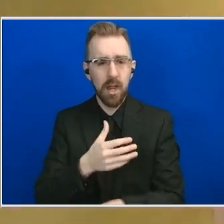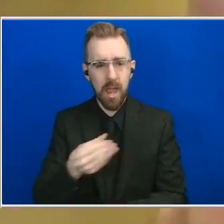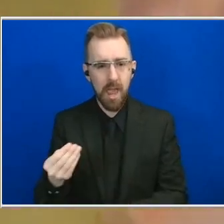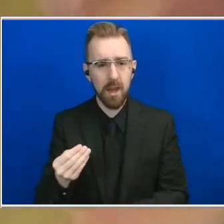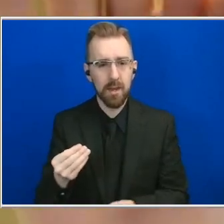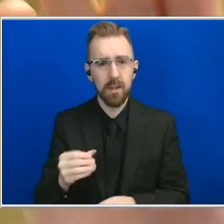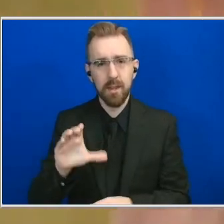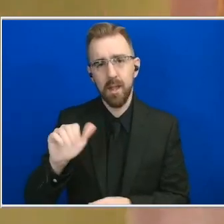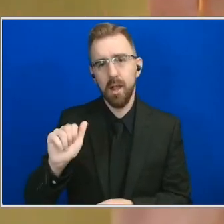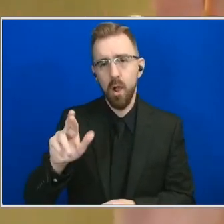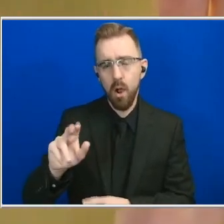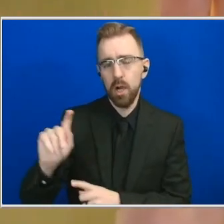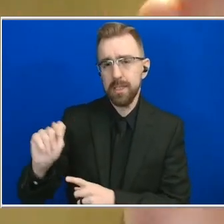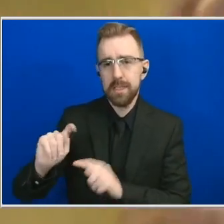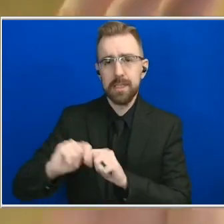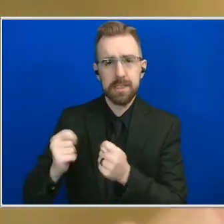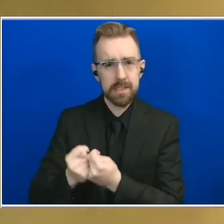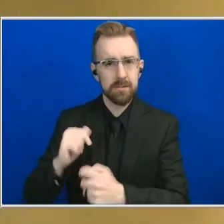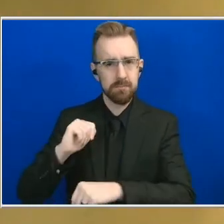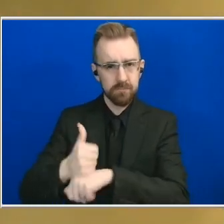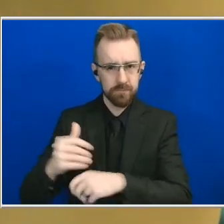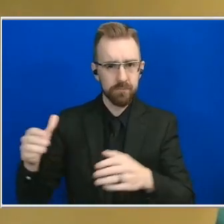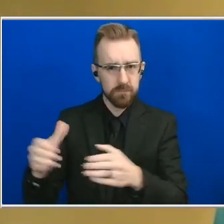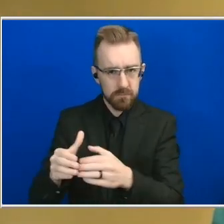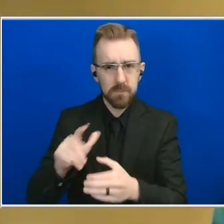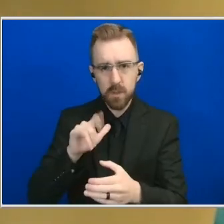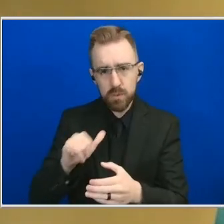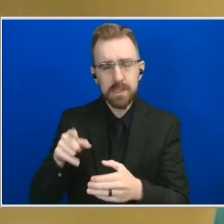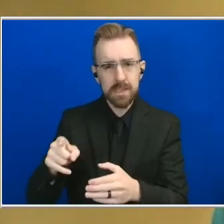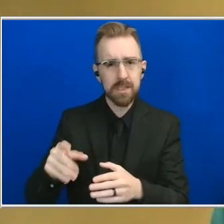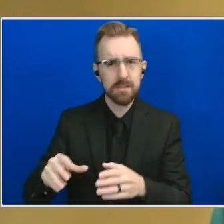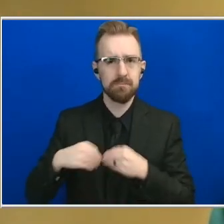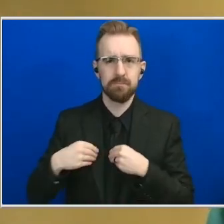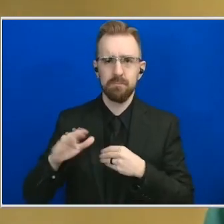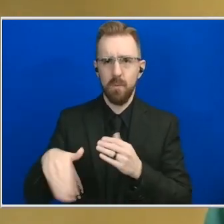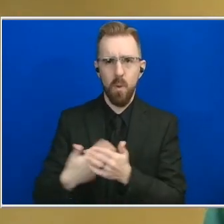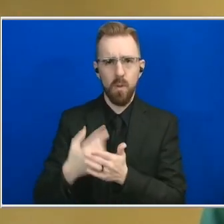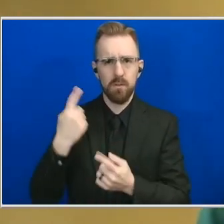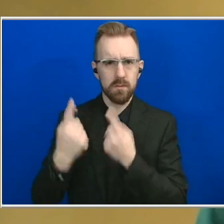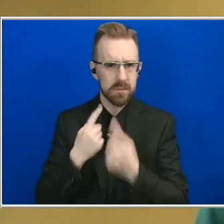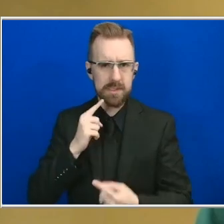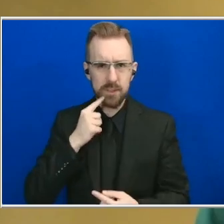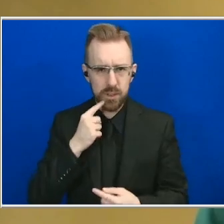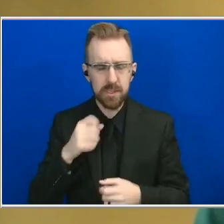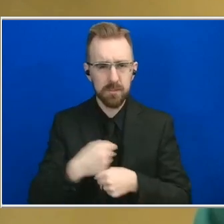T team that has been established that really takes all of this seriously and makes sure that these patients